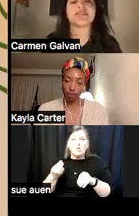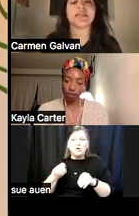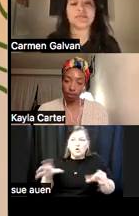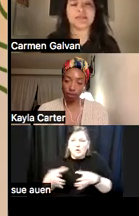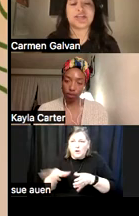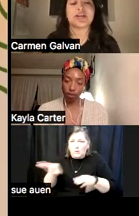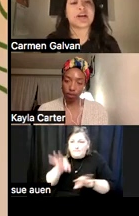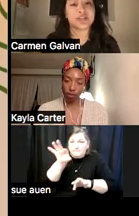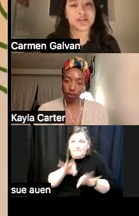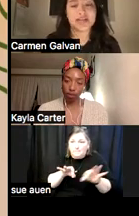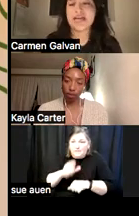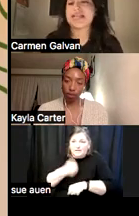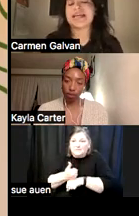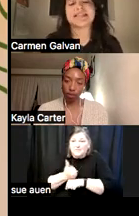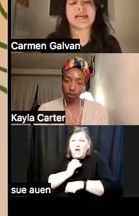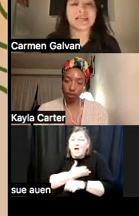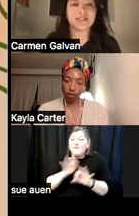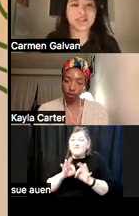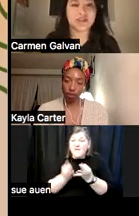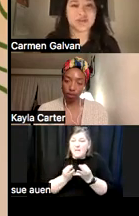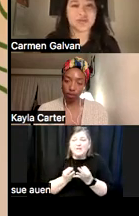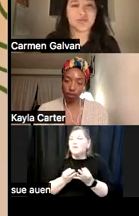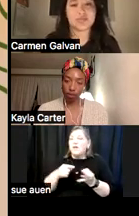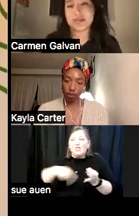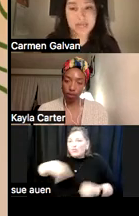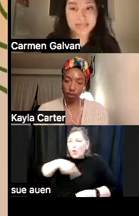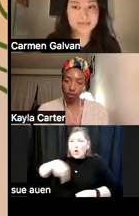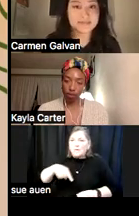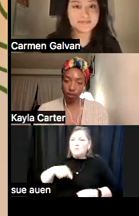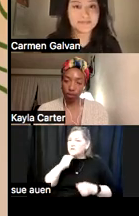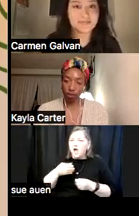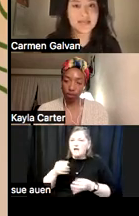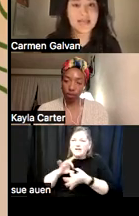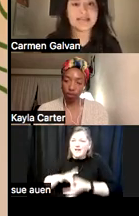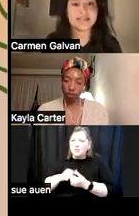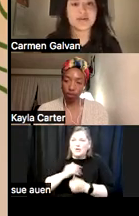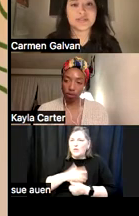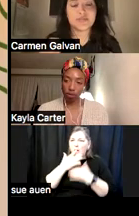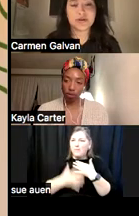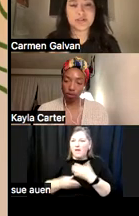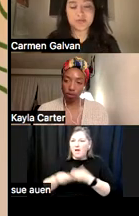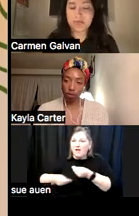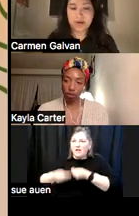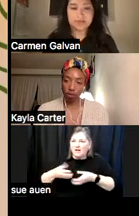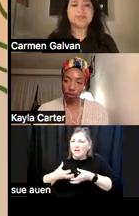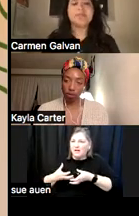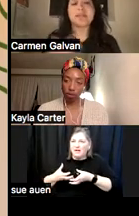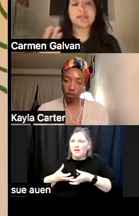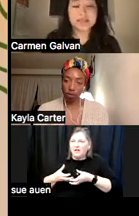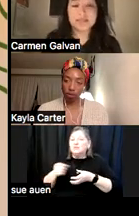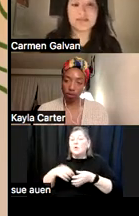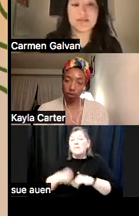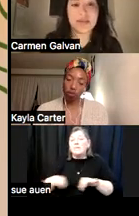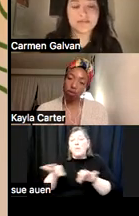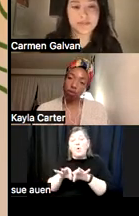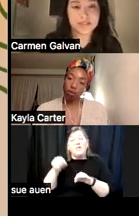have established in our country that has nothing to do with bloodlines. And so it's important to remember that this